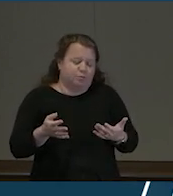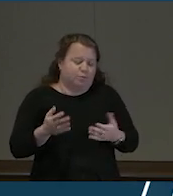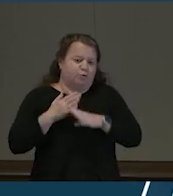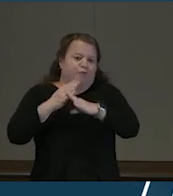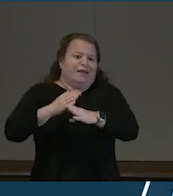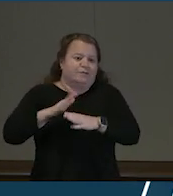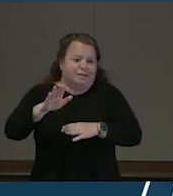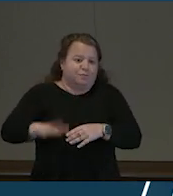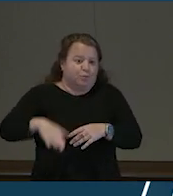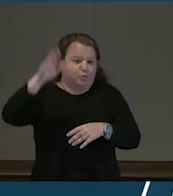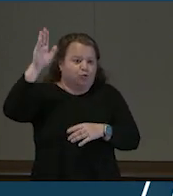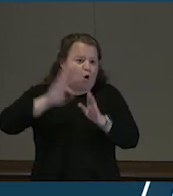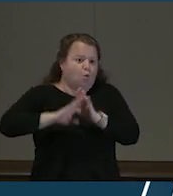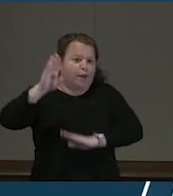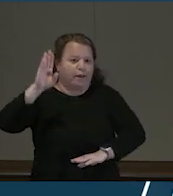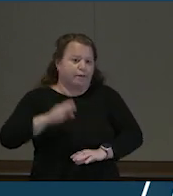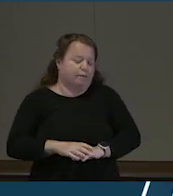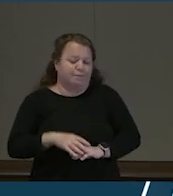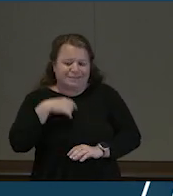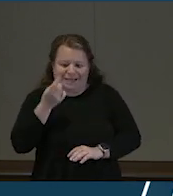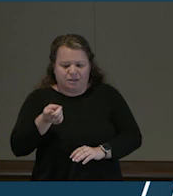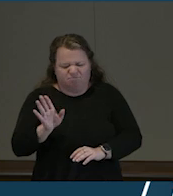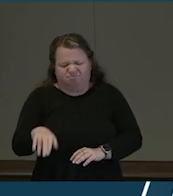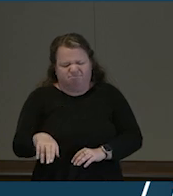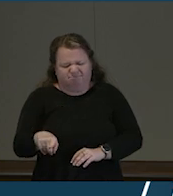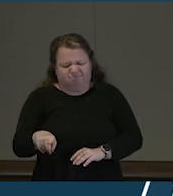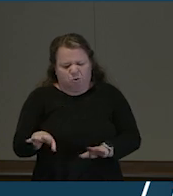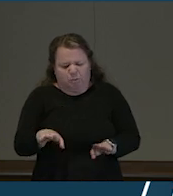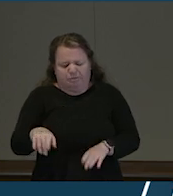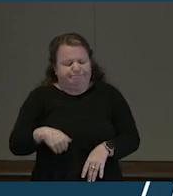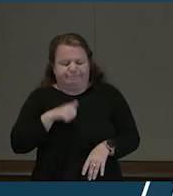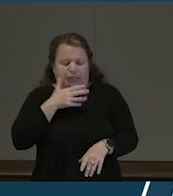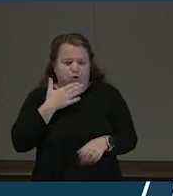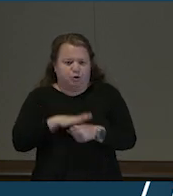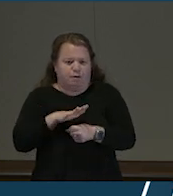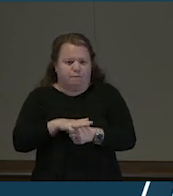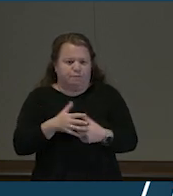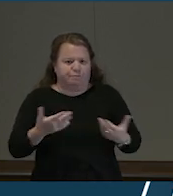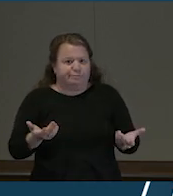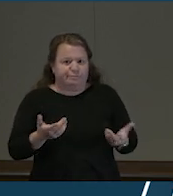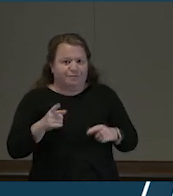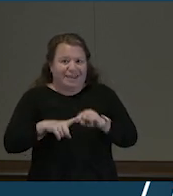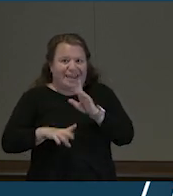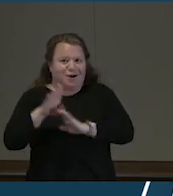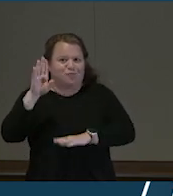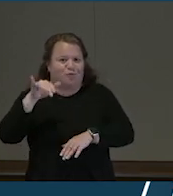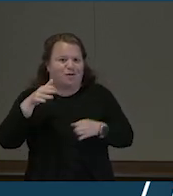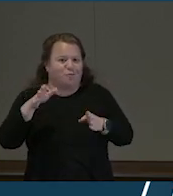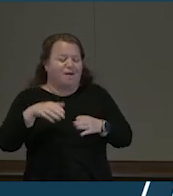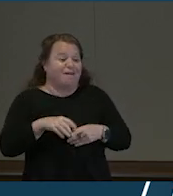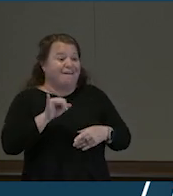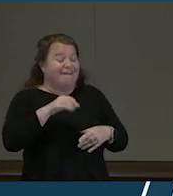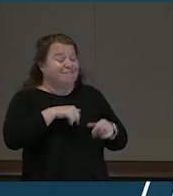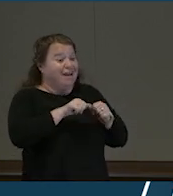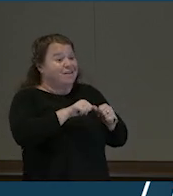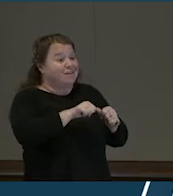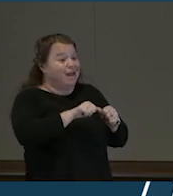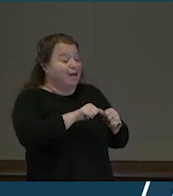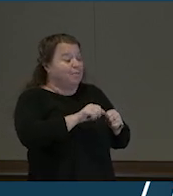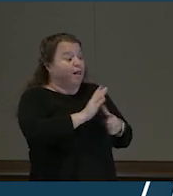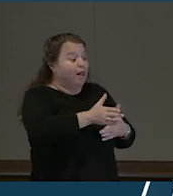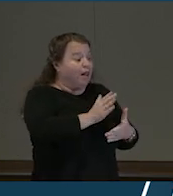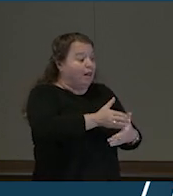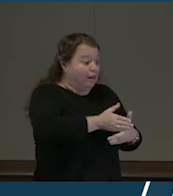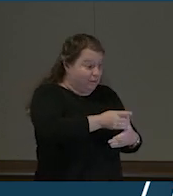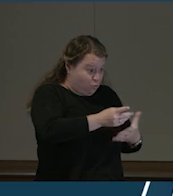that how they're doing things isn't good enough, right? So if I kept doing that, would you want to keep playing with me? No. Probably not.